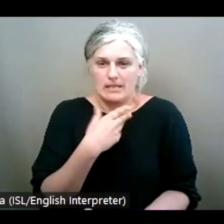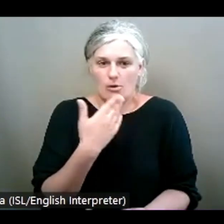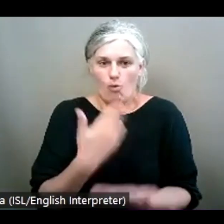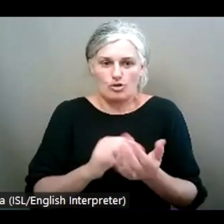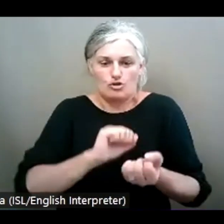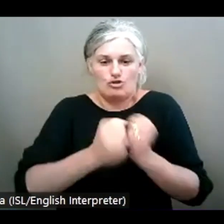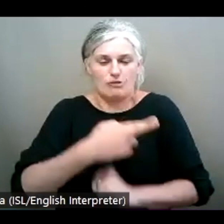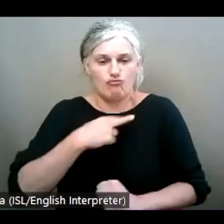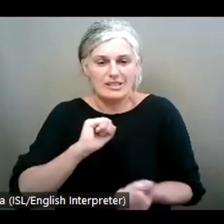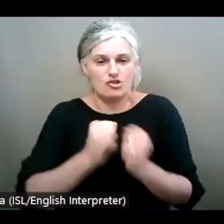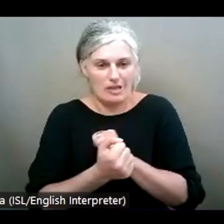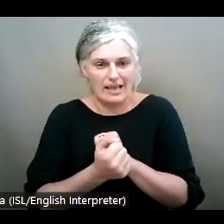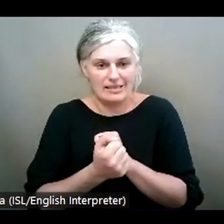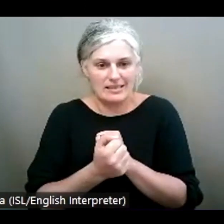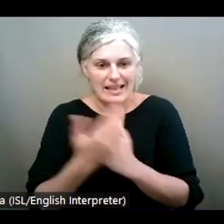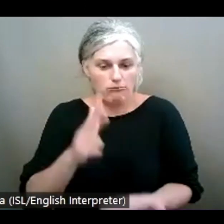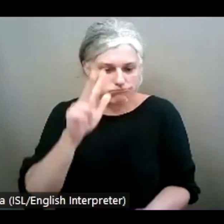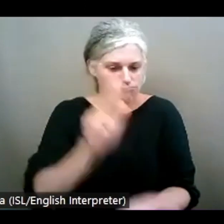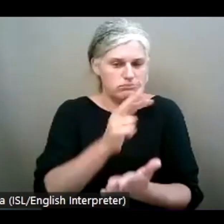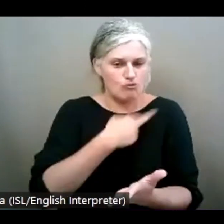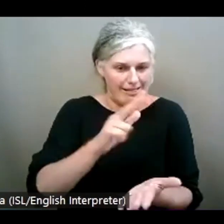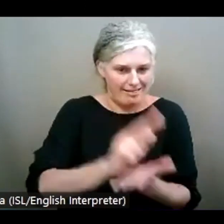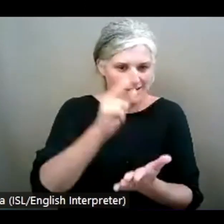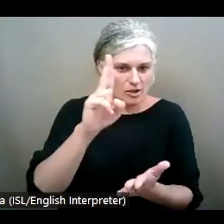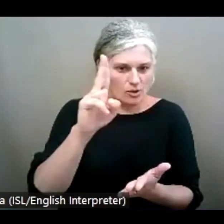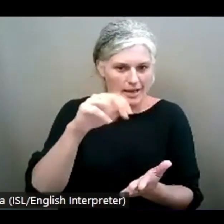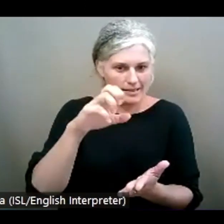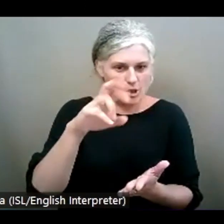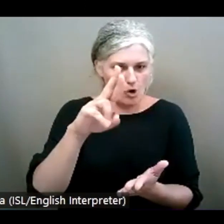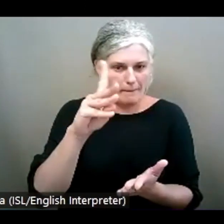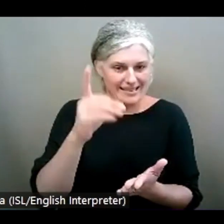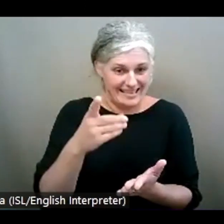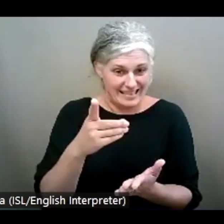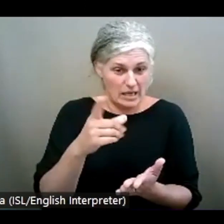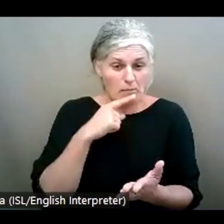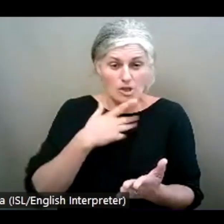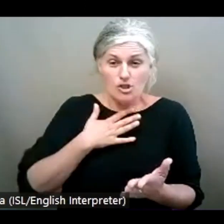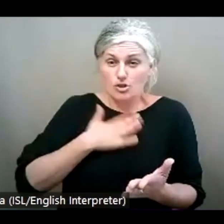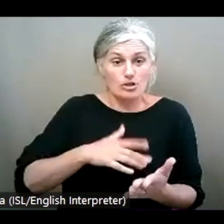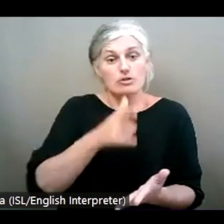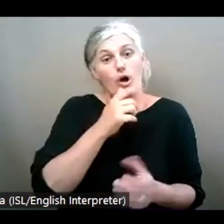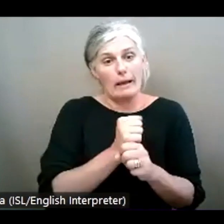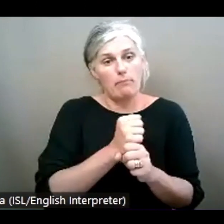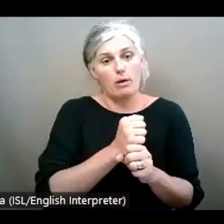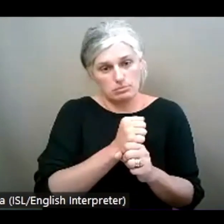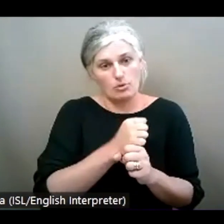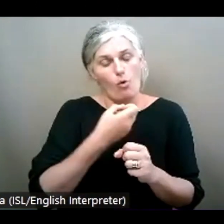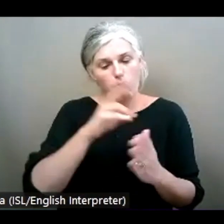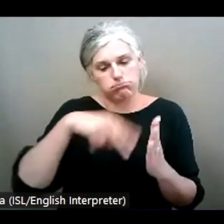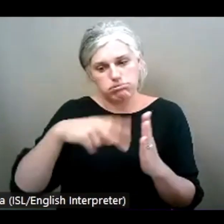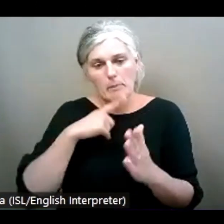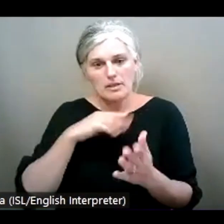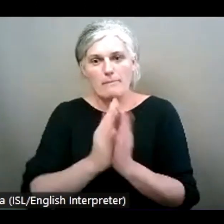the UNCRPD. That we're not just sitting around and talking about it, but to actually put that in practice. Because